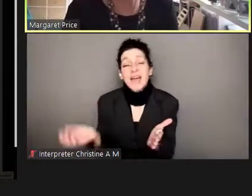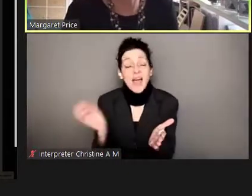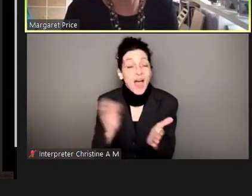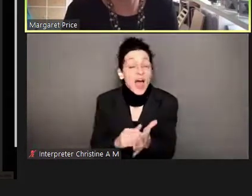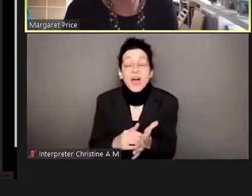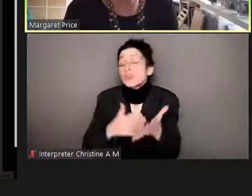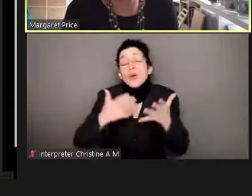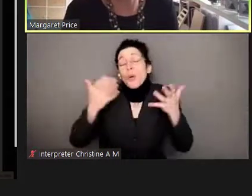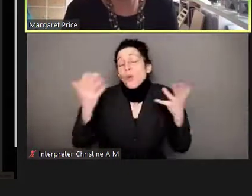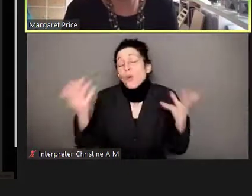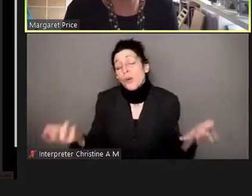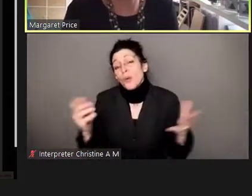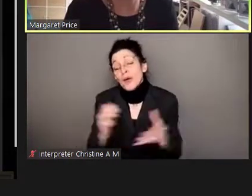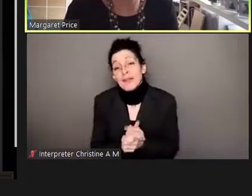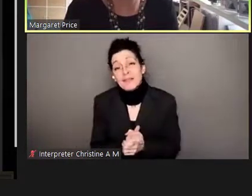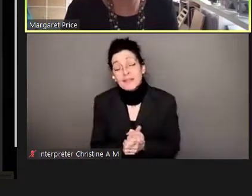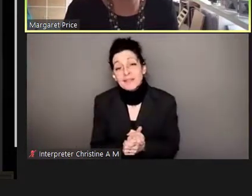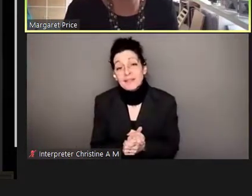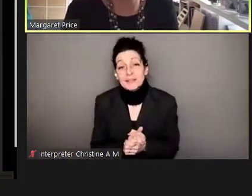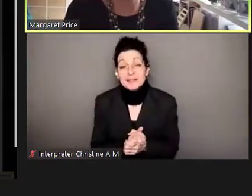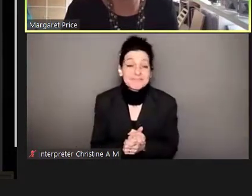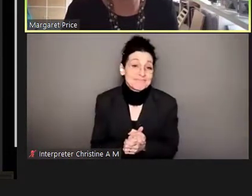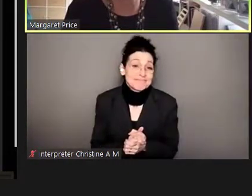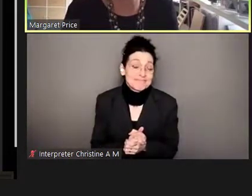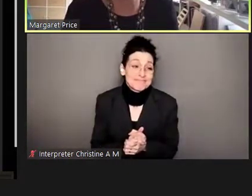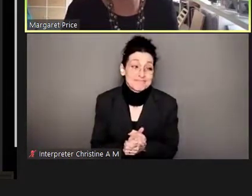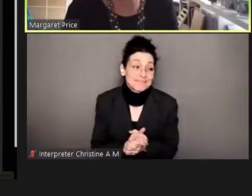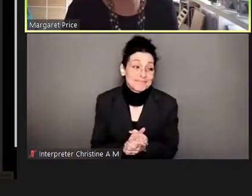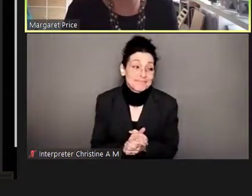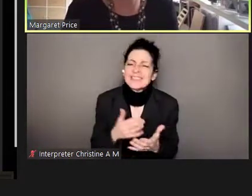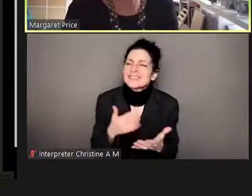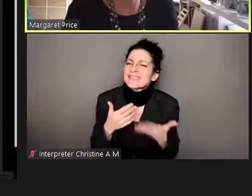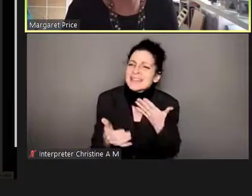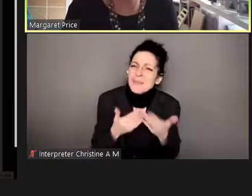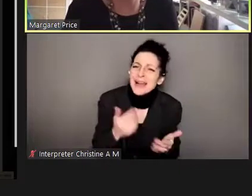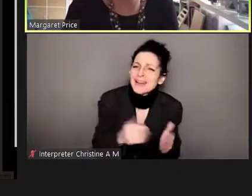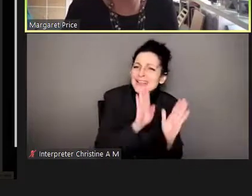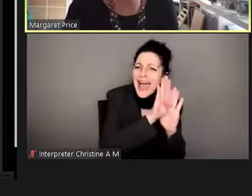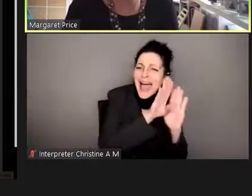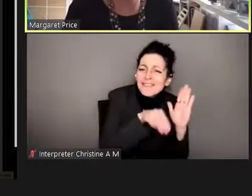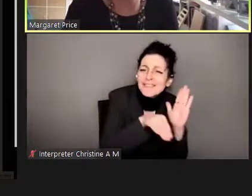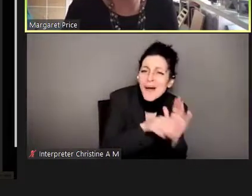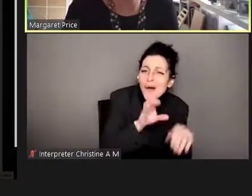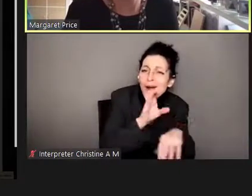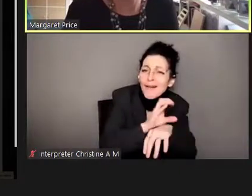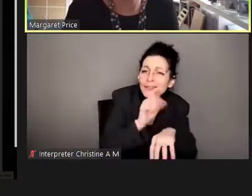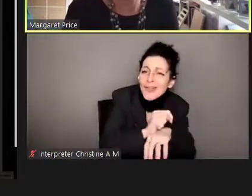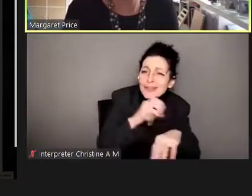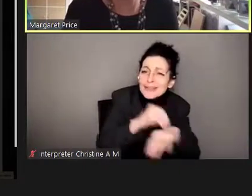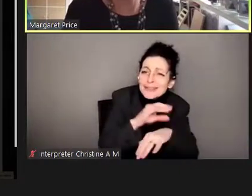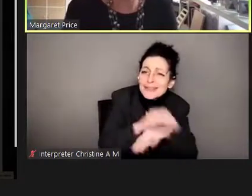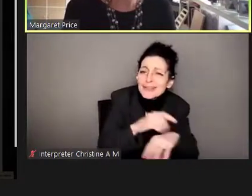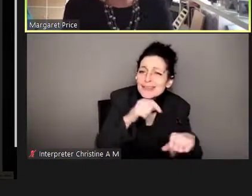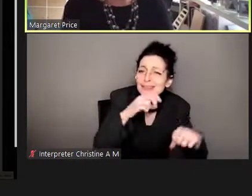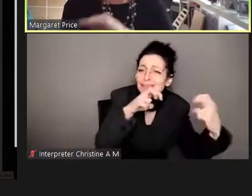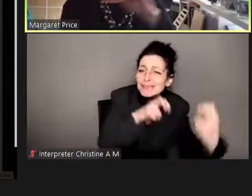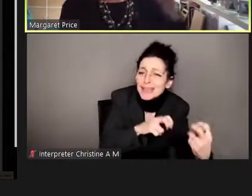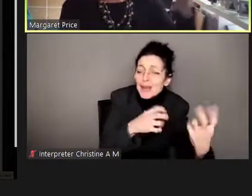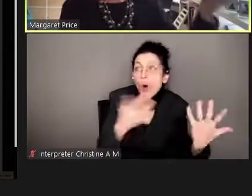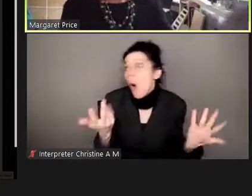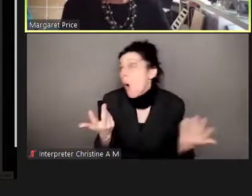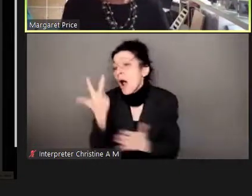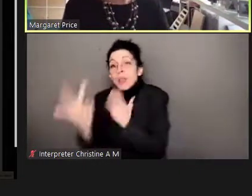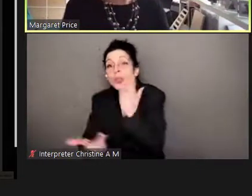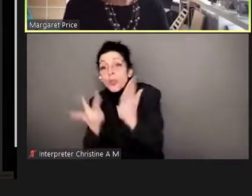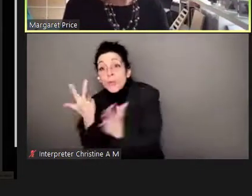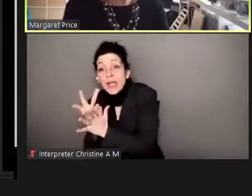Again, that could be in a half hour consulting session, in a 3 hour seminar, or over the course of a